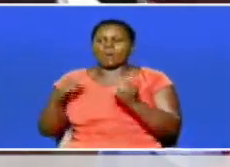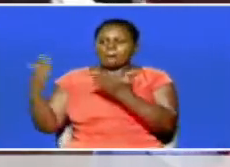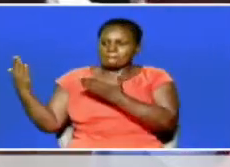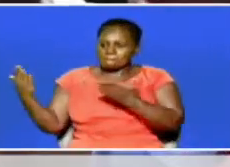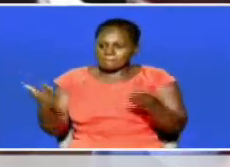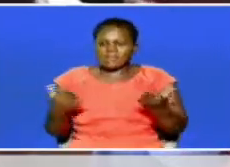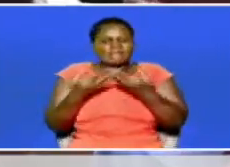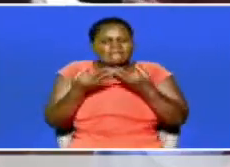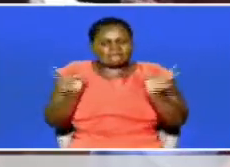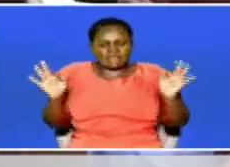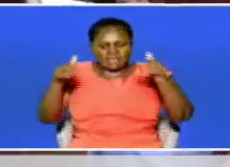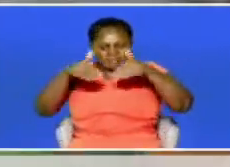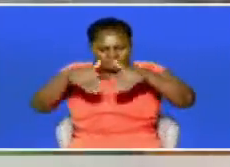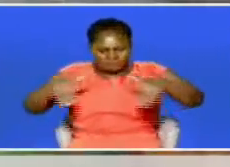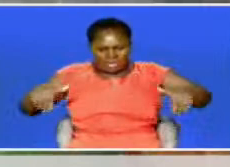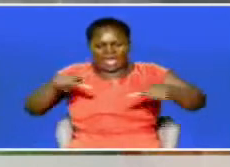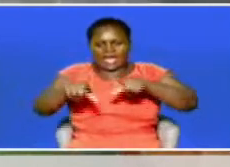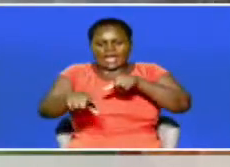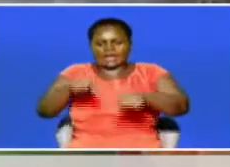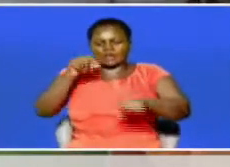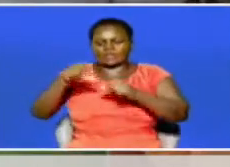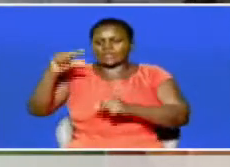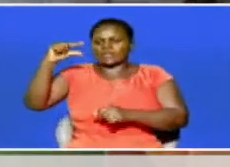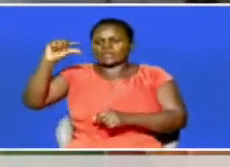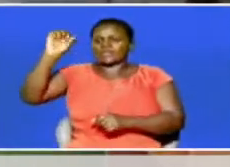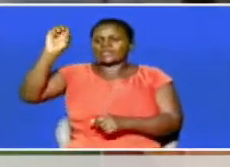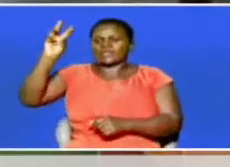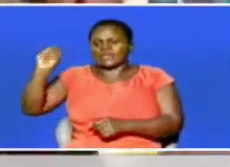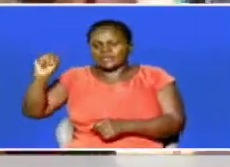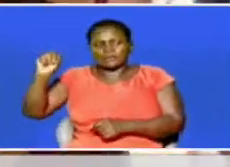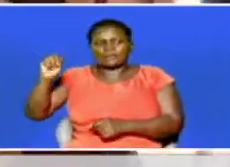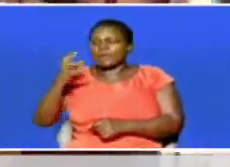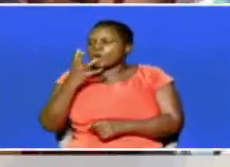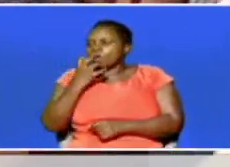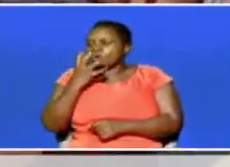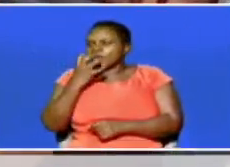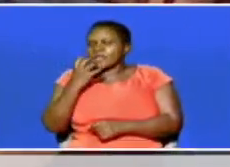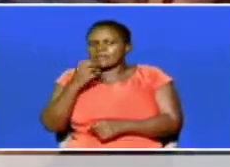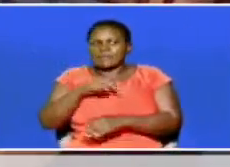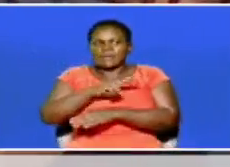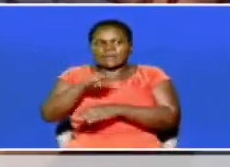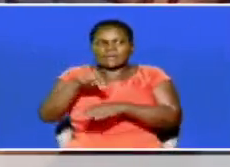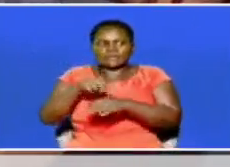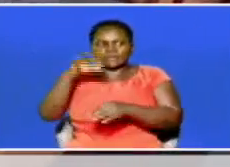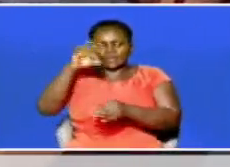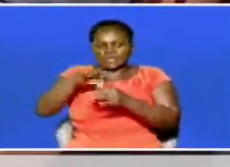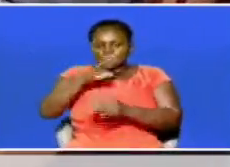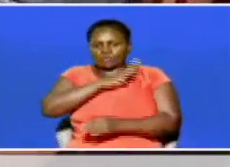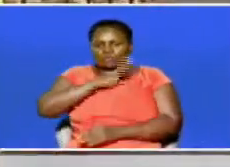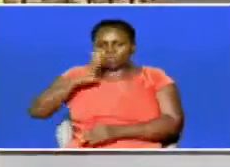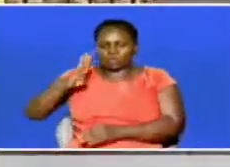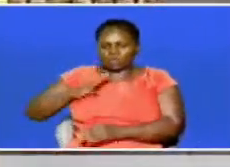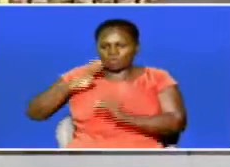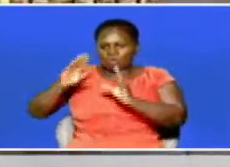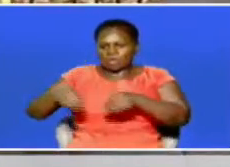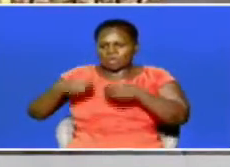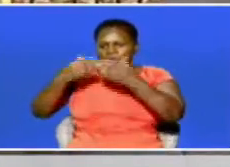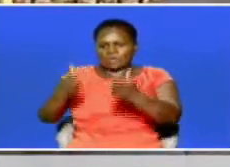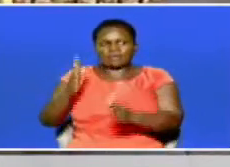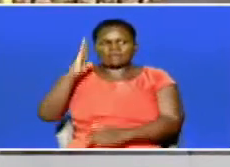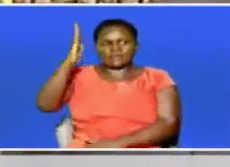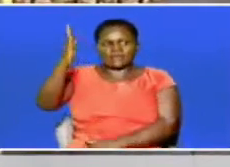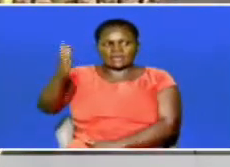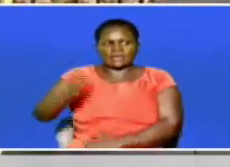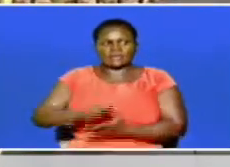Watulete free and fair nomination. In game constituency, ODM Party National Elections Board has resolved to issue